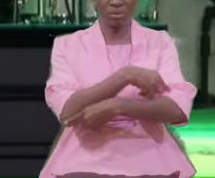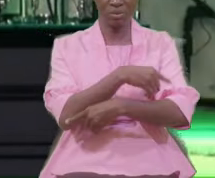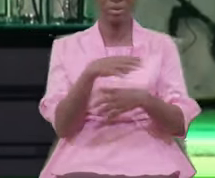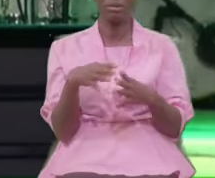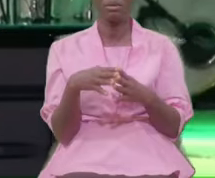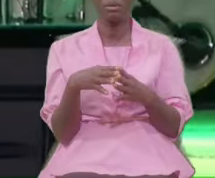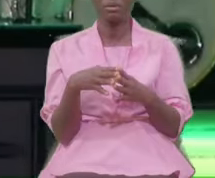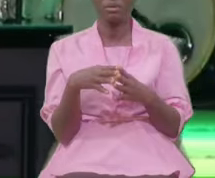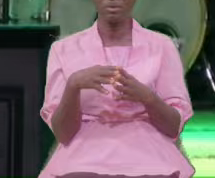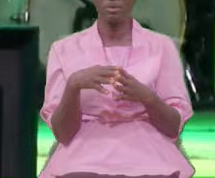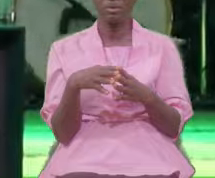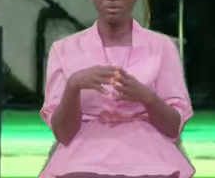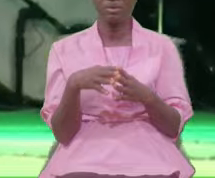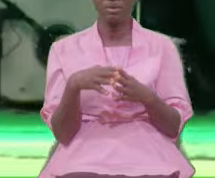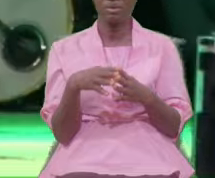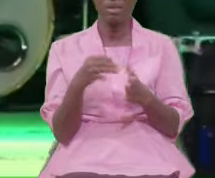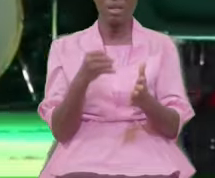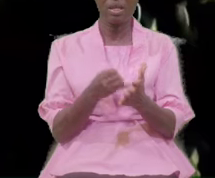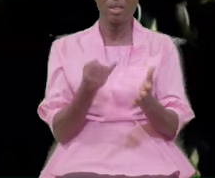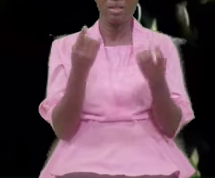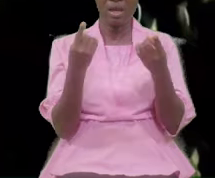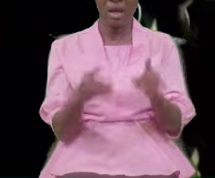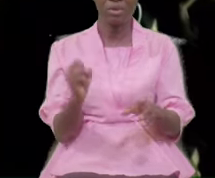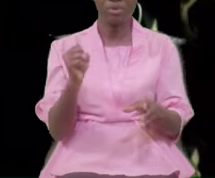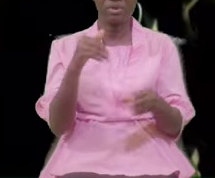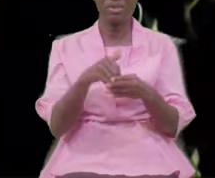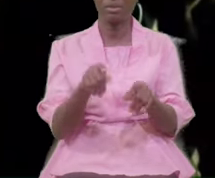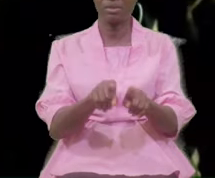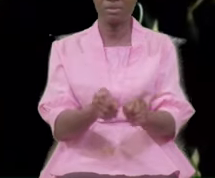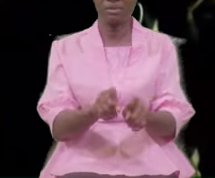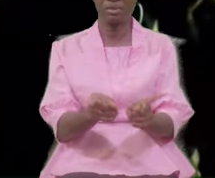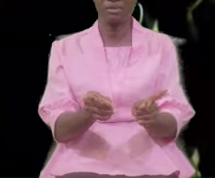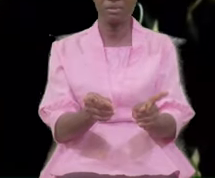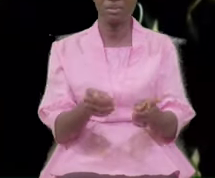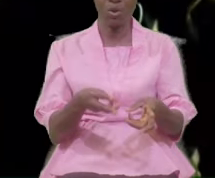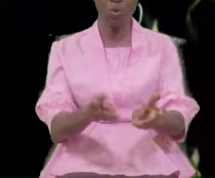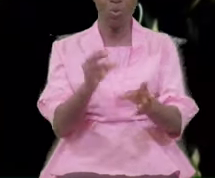ang it happens in various ways anging